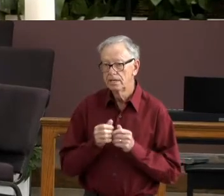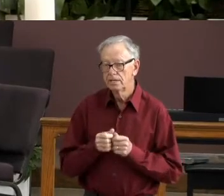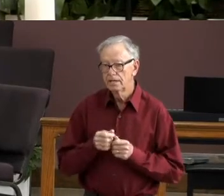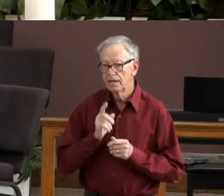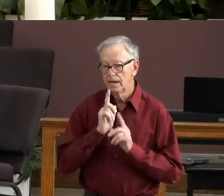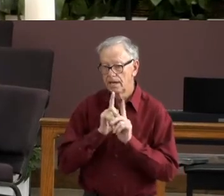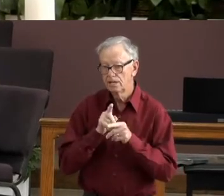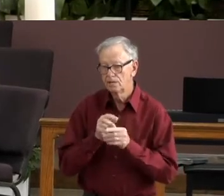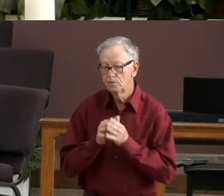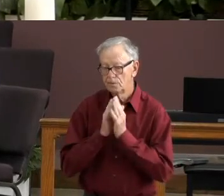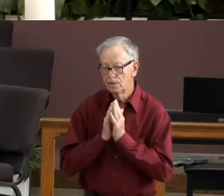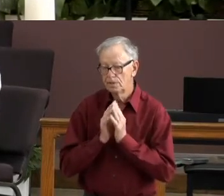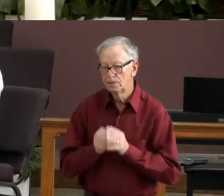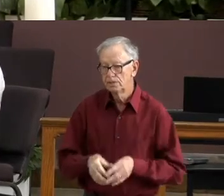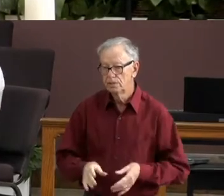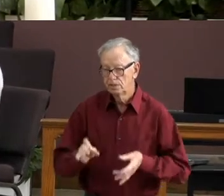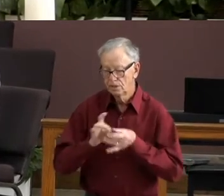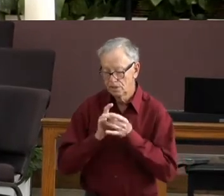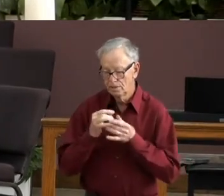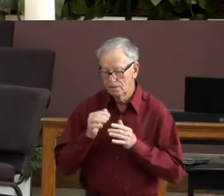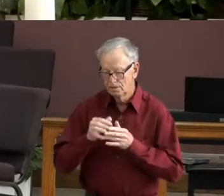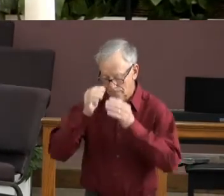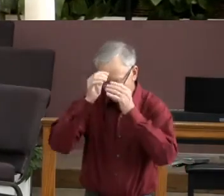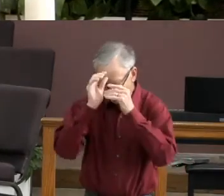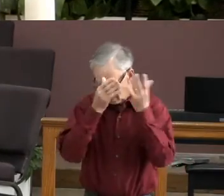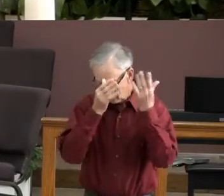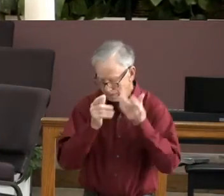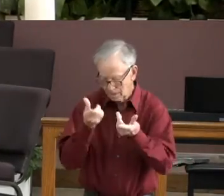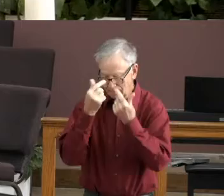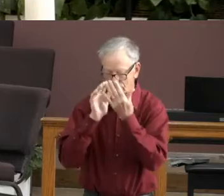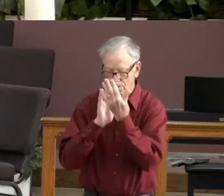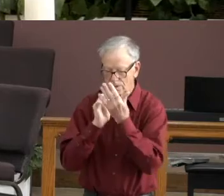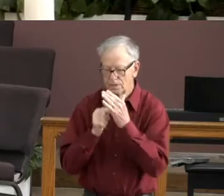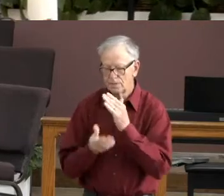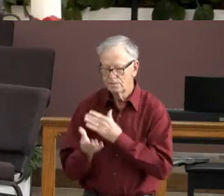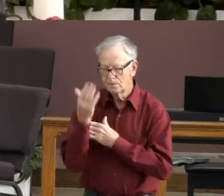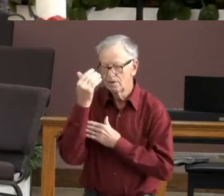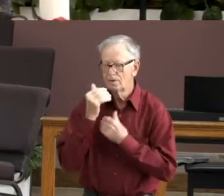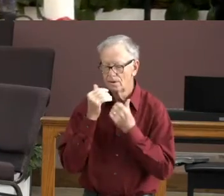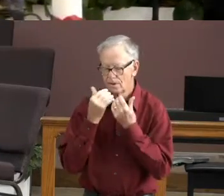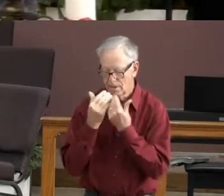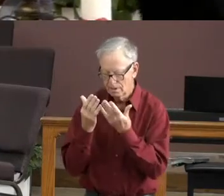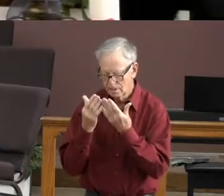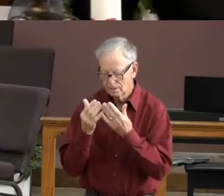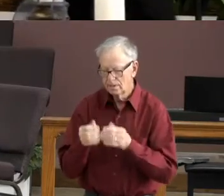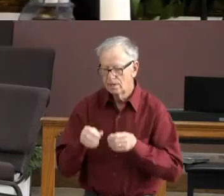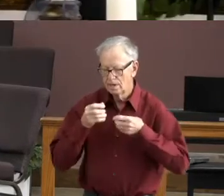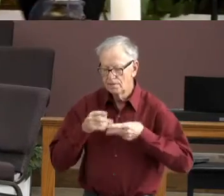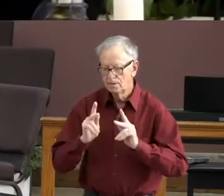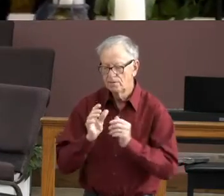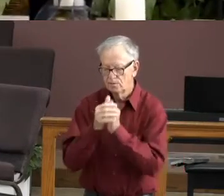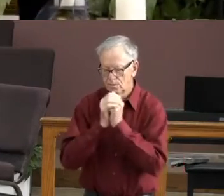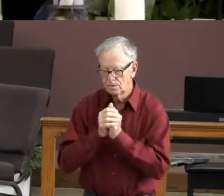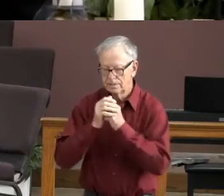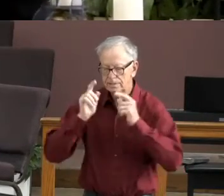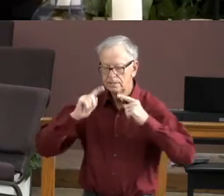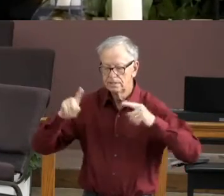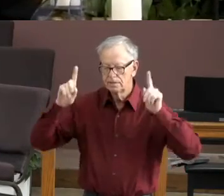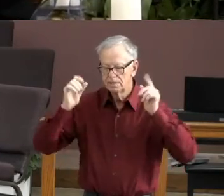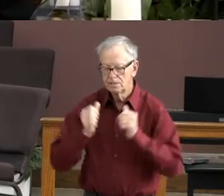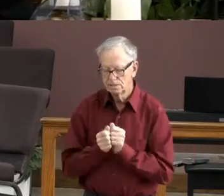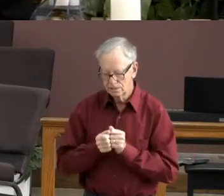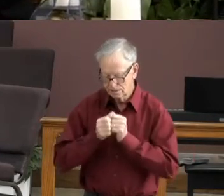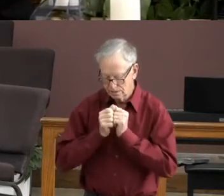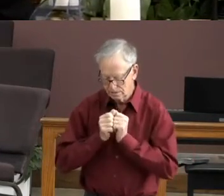prayer together. So will you join me? Father God, as we come before you this morning, we are grateful and thankful for the opportunity of worship and celebration, of